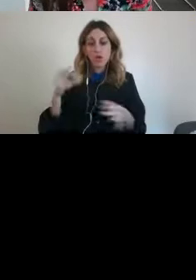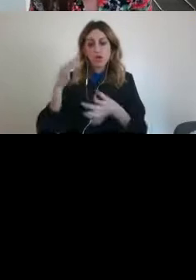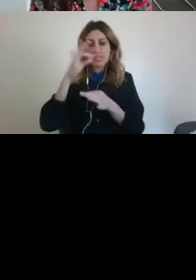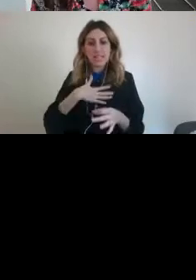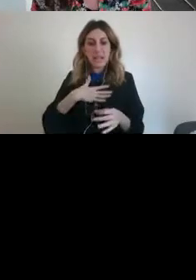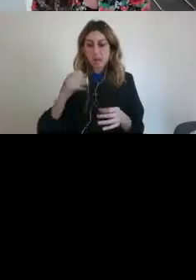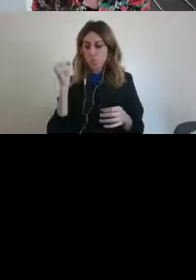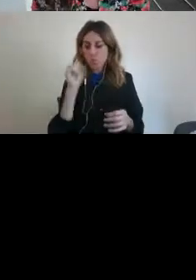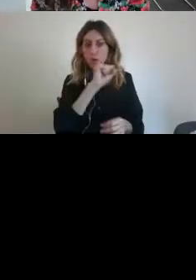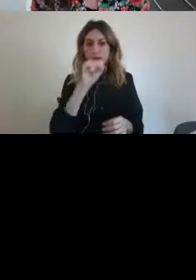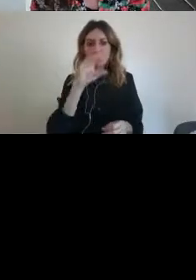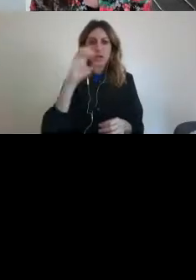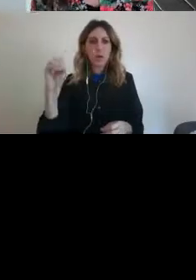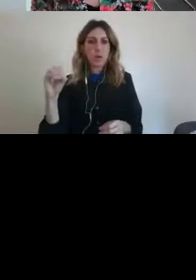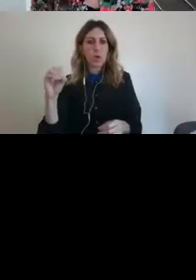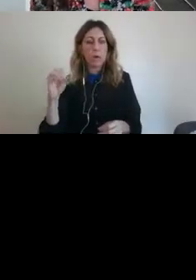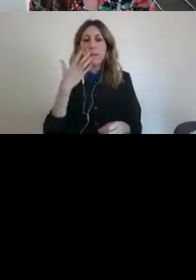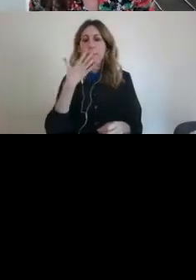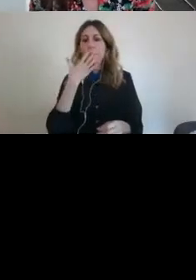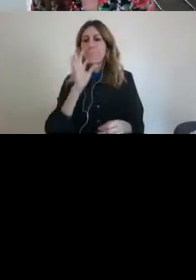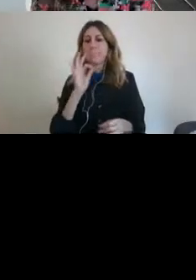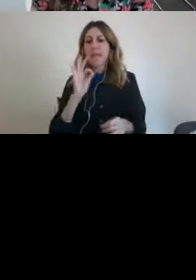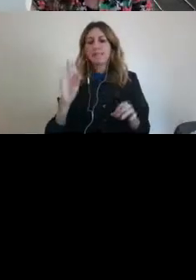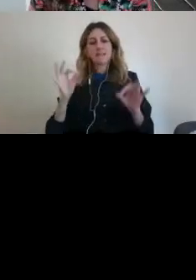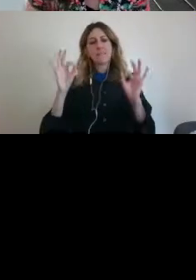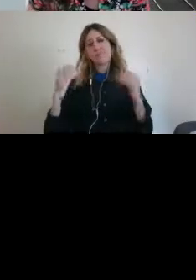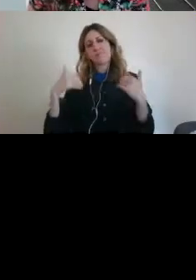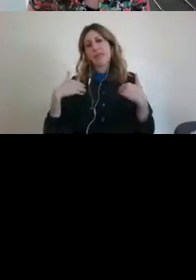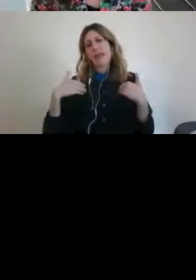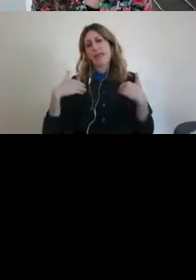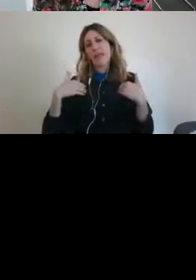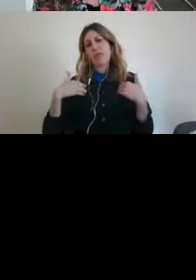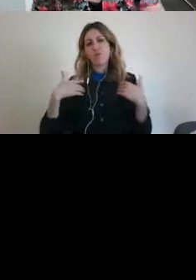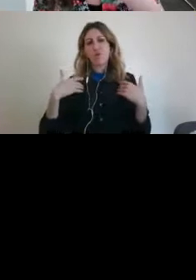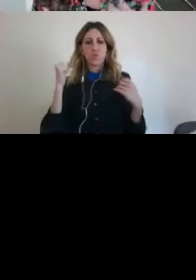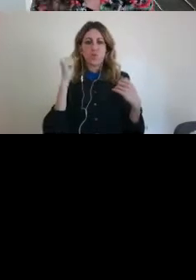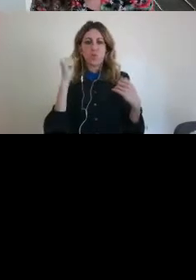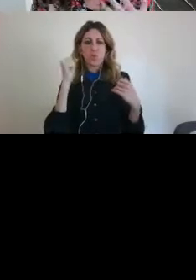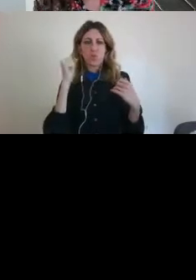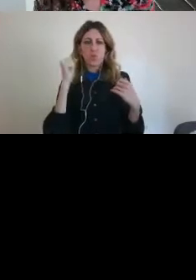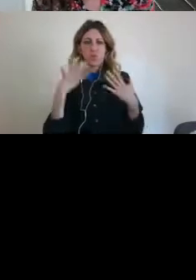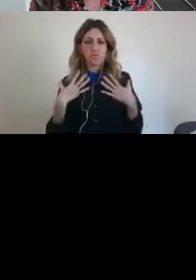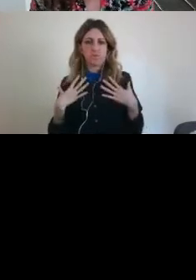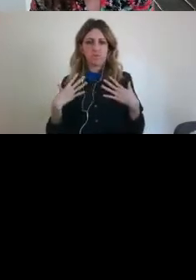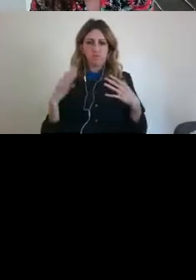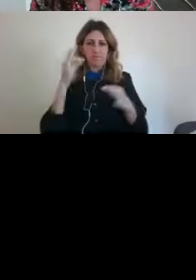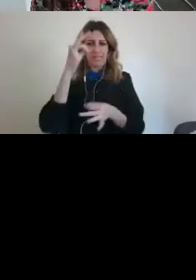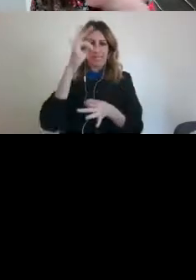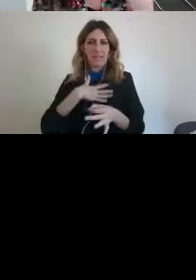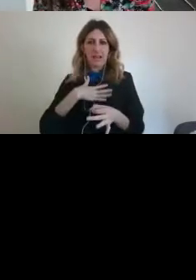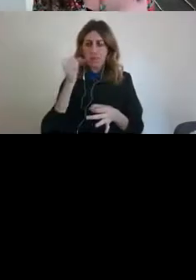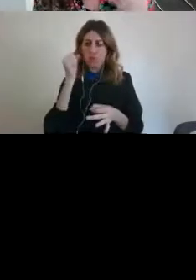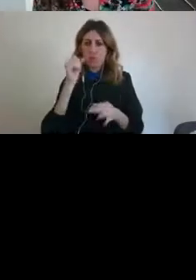not you're actually in good shape? And most importantly, what can you do about it? So we'll look at some practical tips or quick